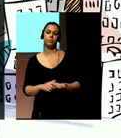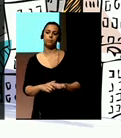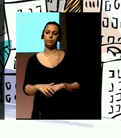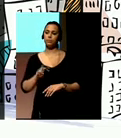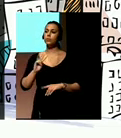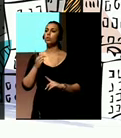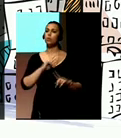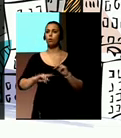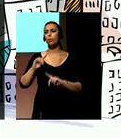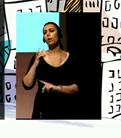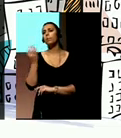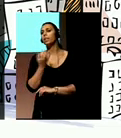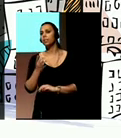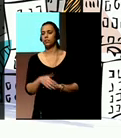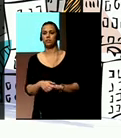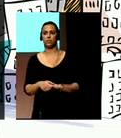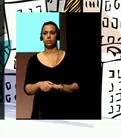problems. Another problem we have